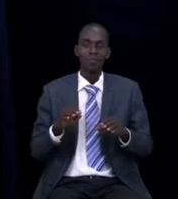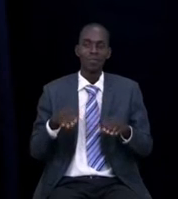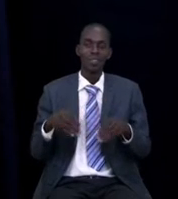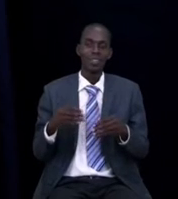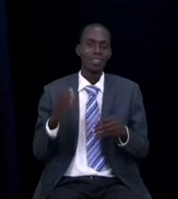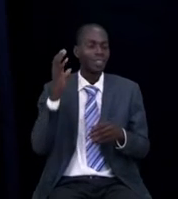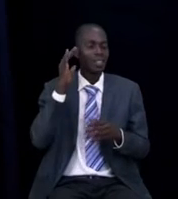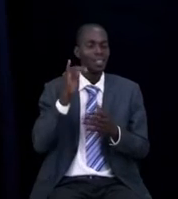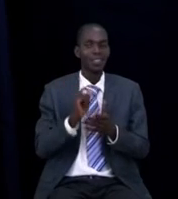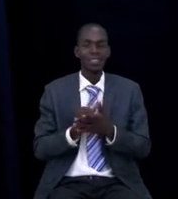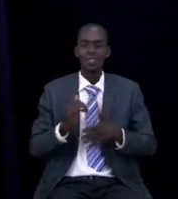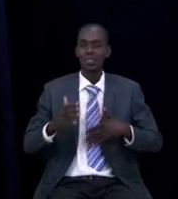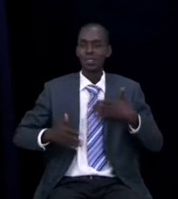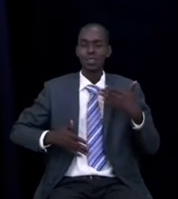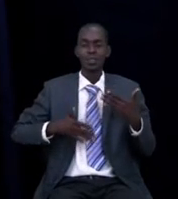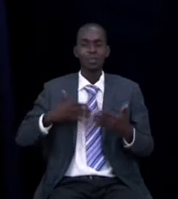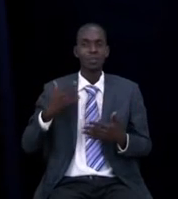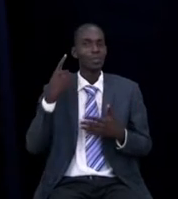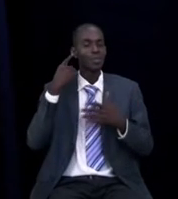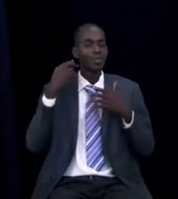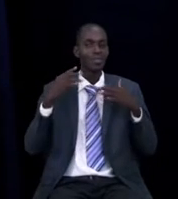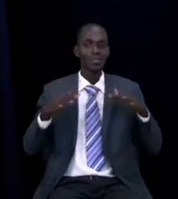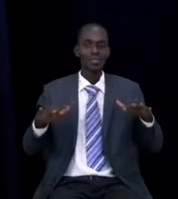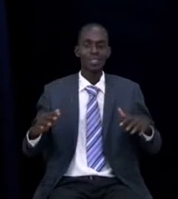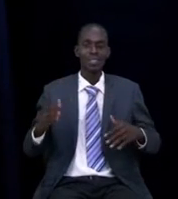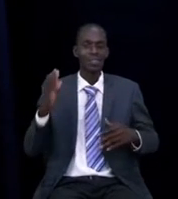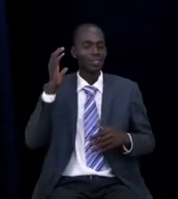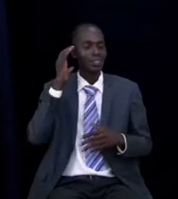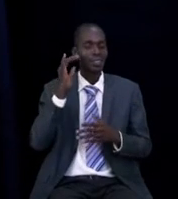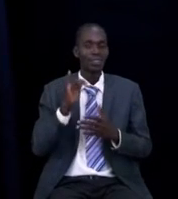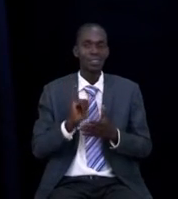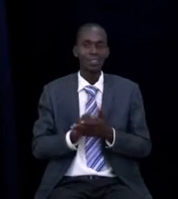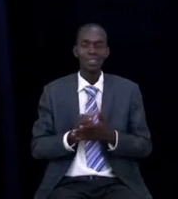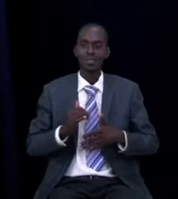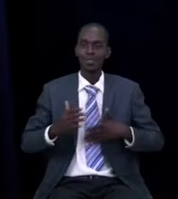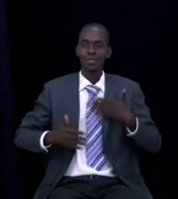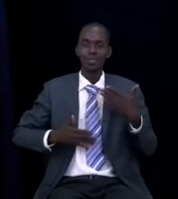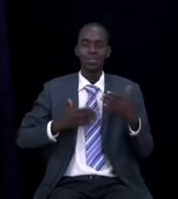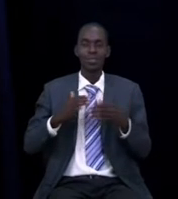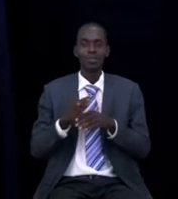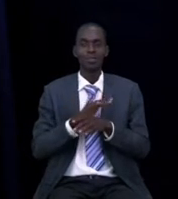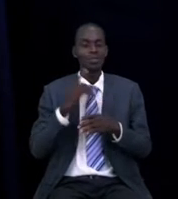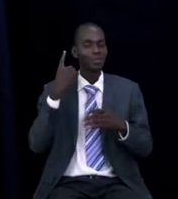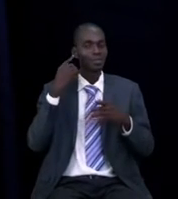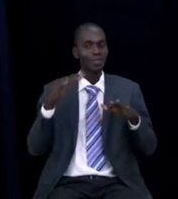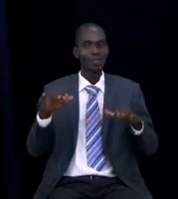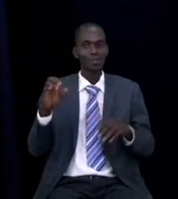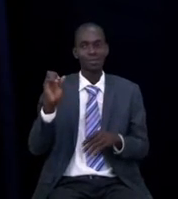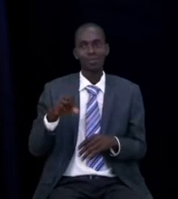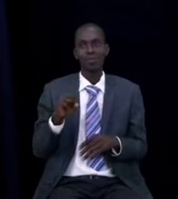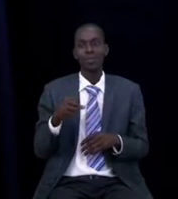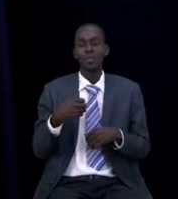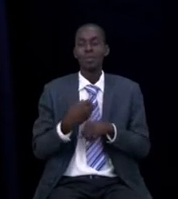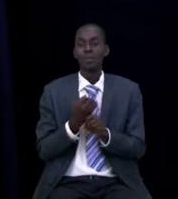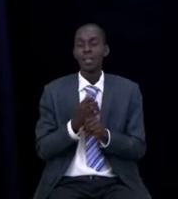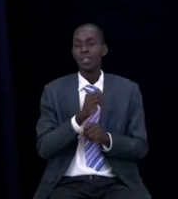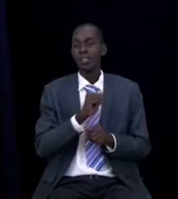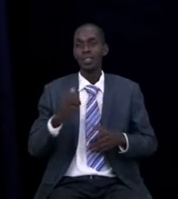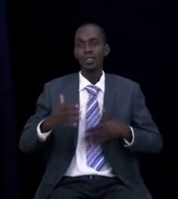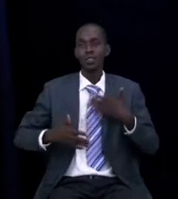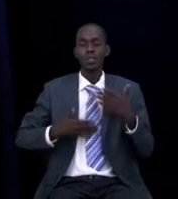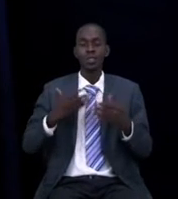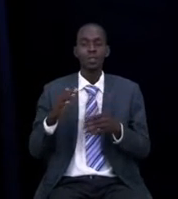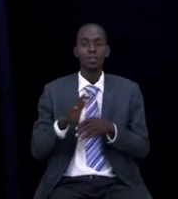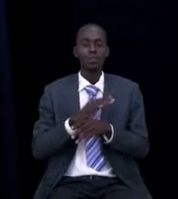Sound, hear the joyful sound. Yeah, let's make a joyful sound.